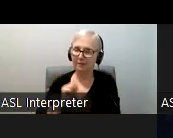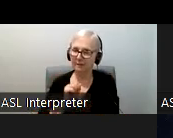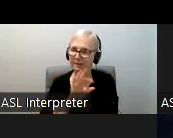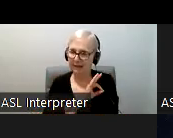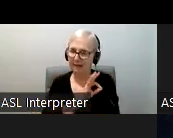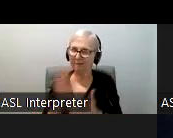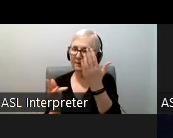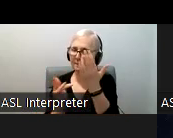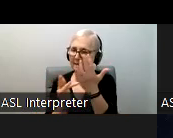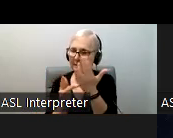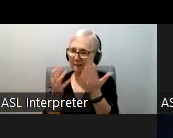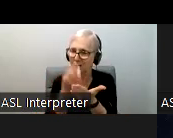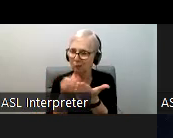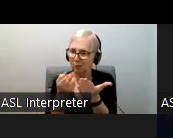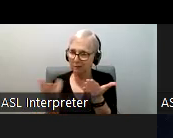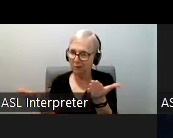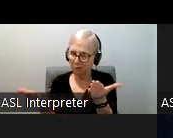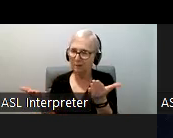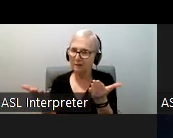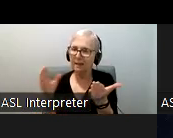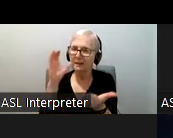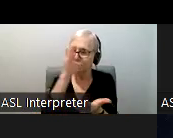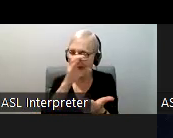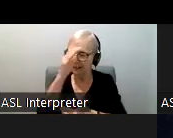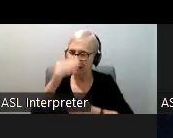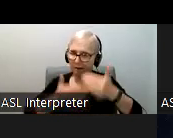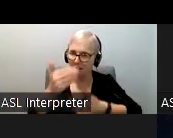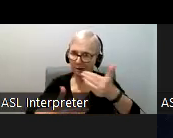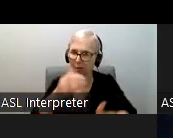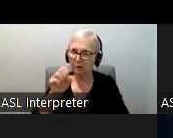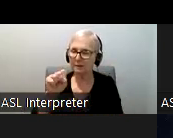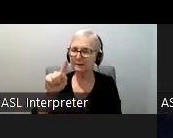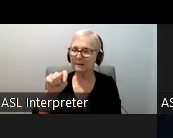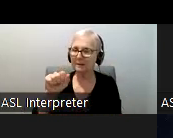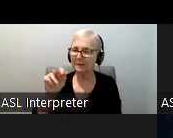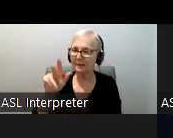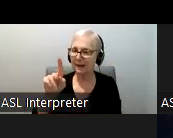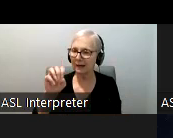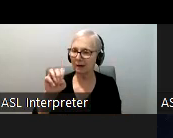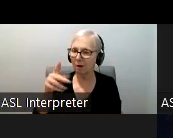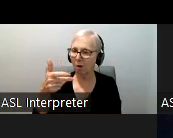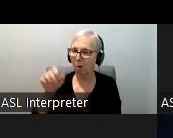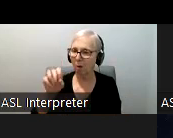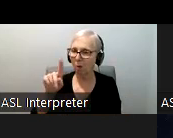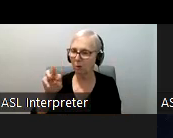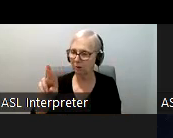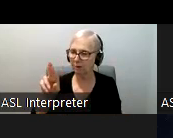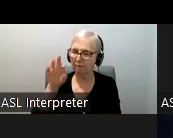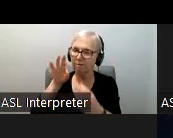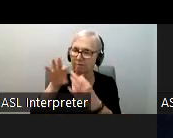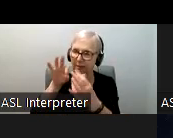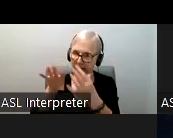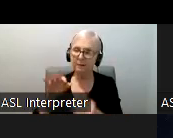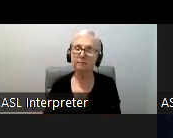resources over time and seeking ongoing stakeholder feedback. If I could get the next slide,